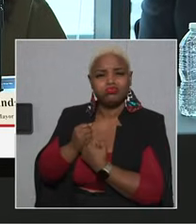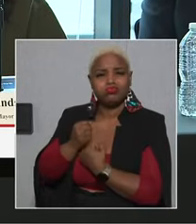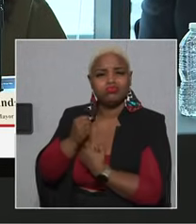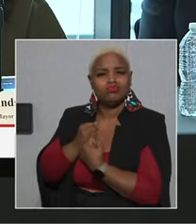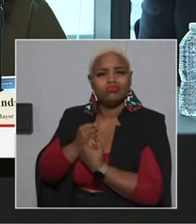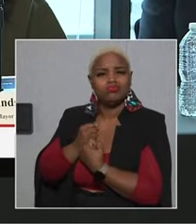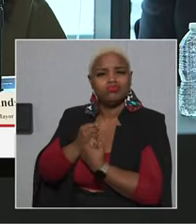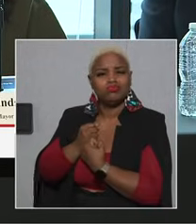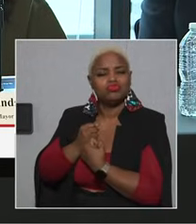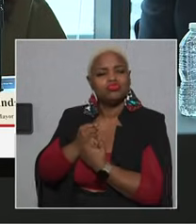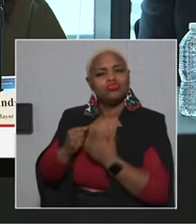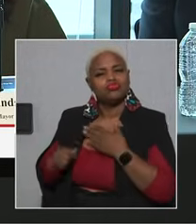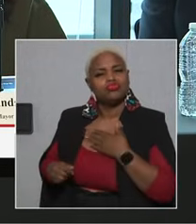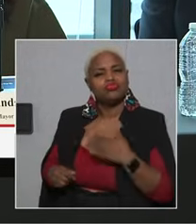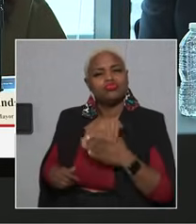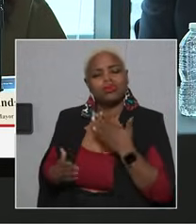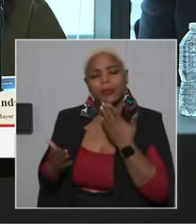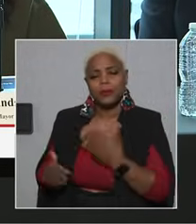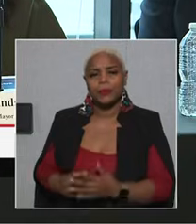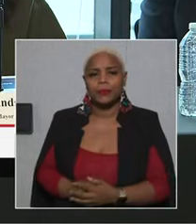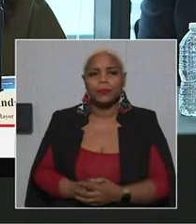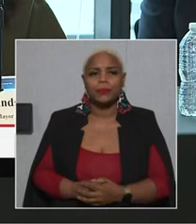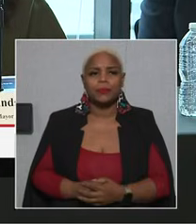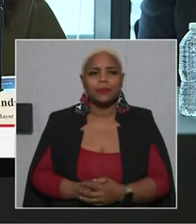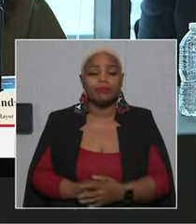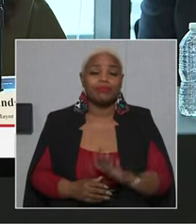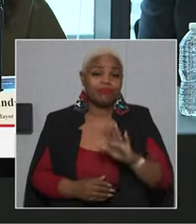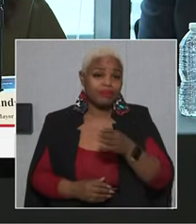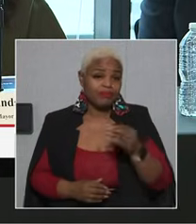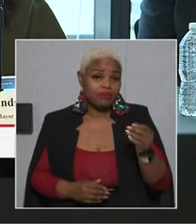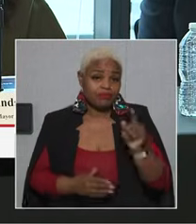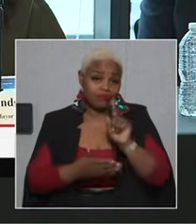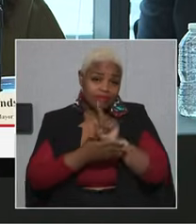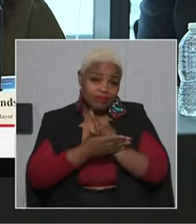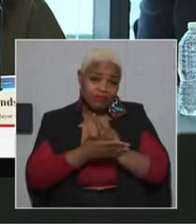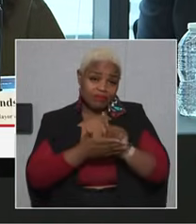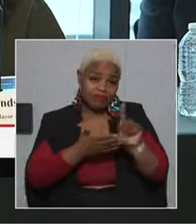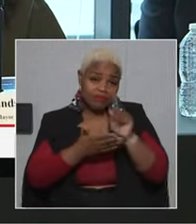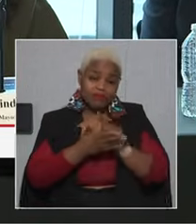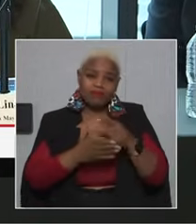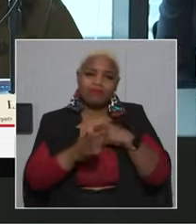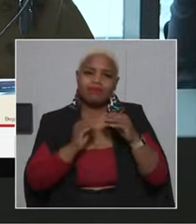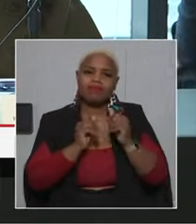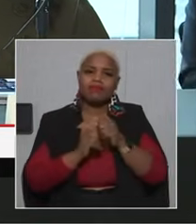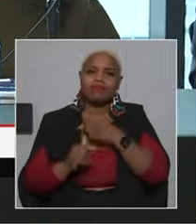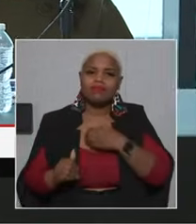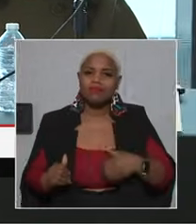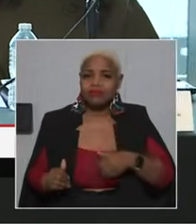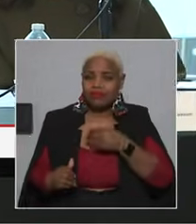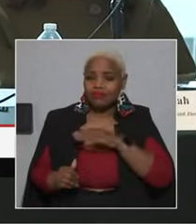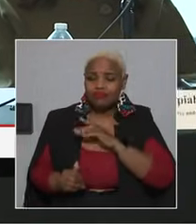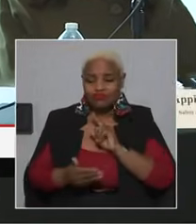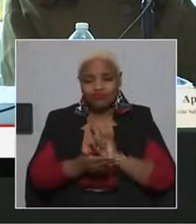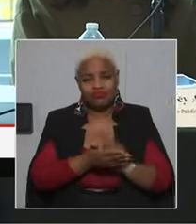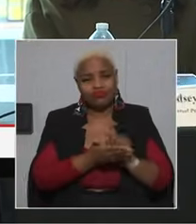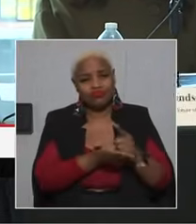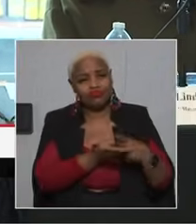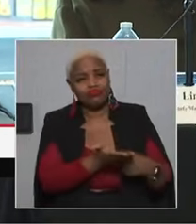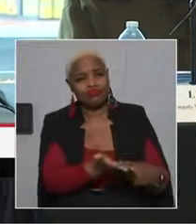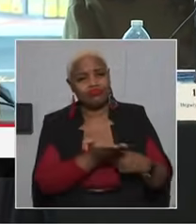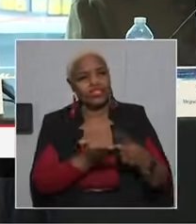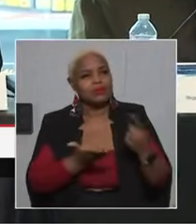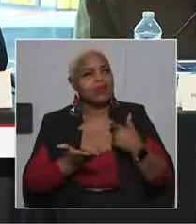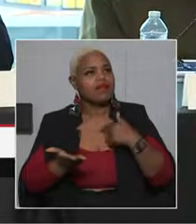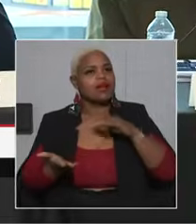and my weekly meetings with Mayor Bowser has been something that I probably have never experienced in